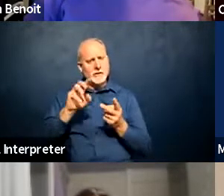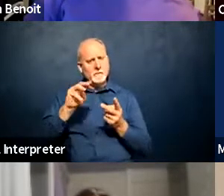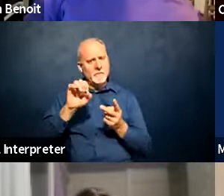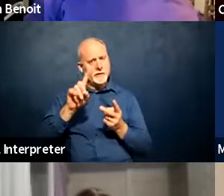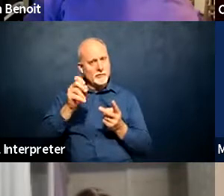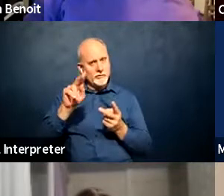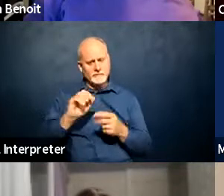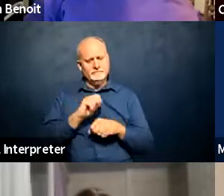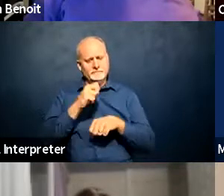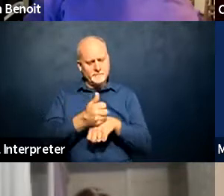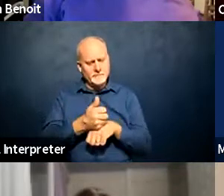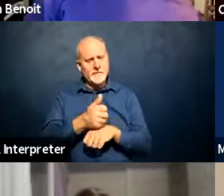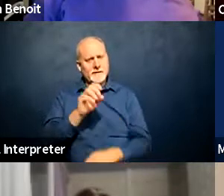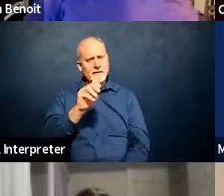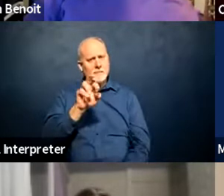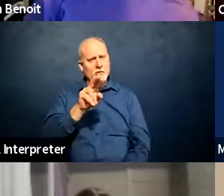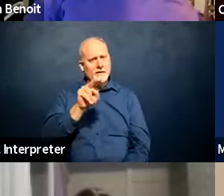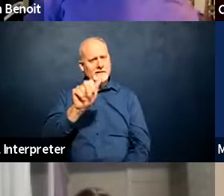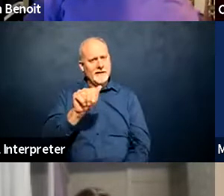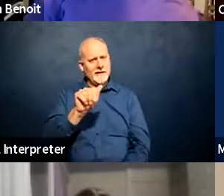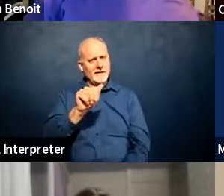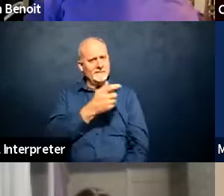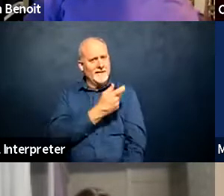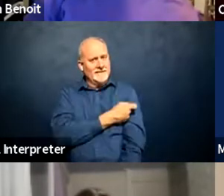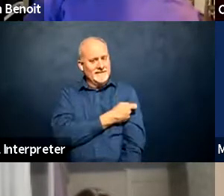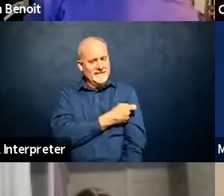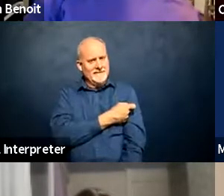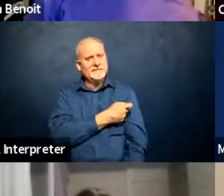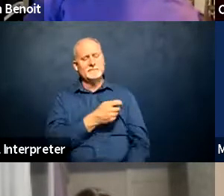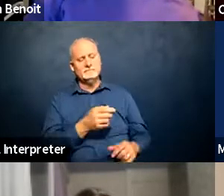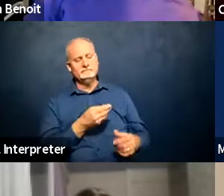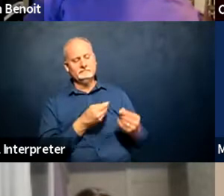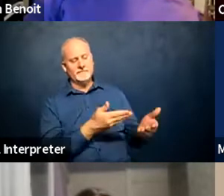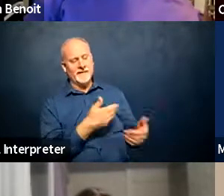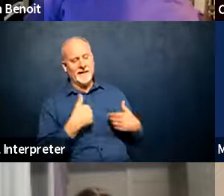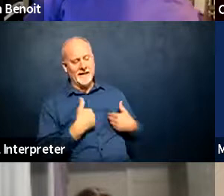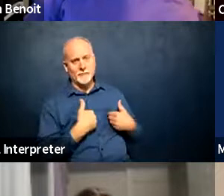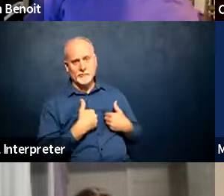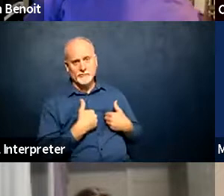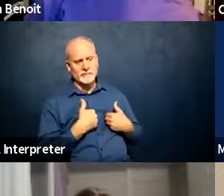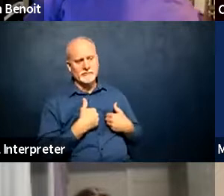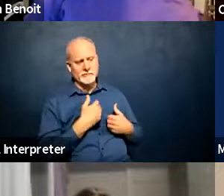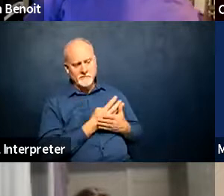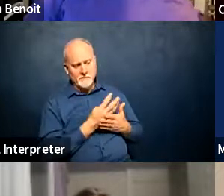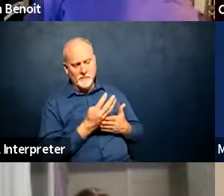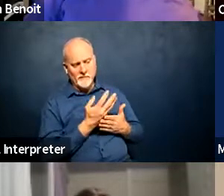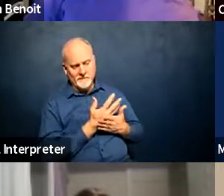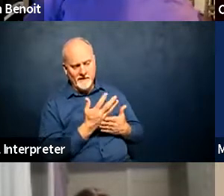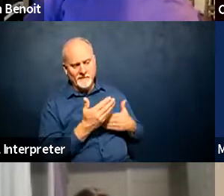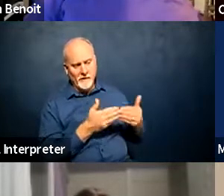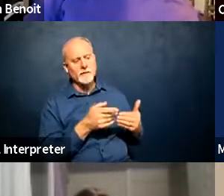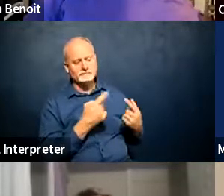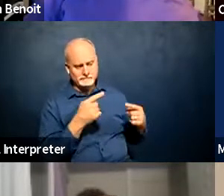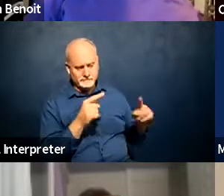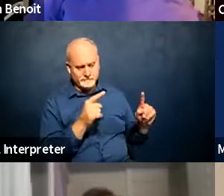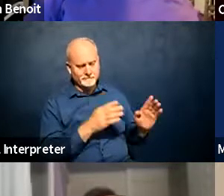mRNA vaccine and put it in the animals. We soon after about 4 or 5 weeks looking for effect in animals, moved to phase one